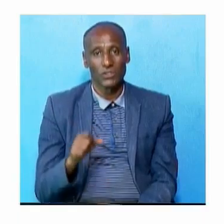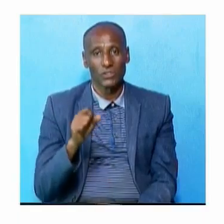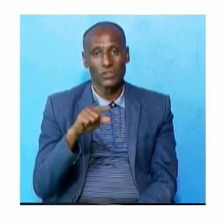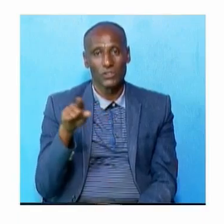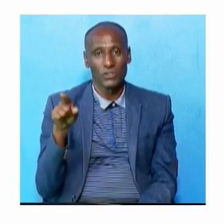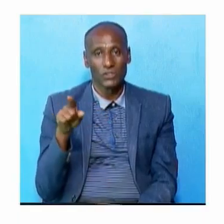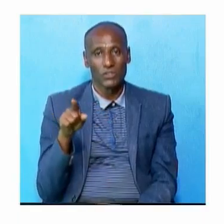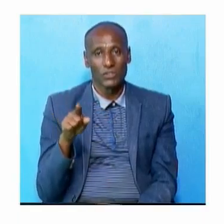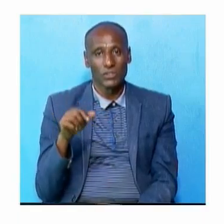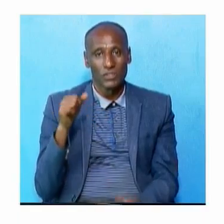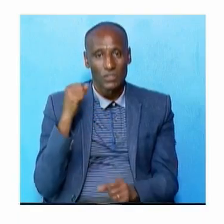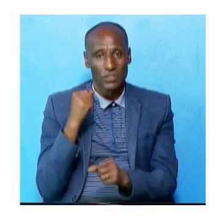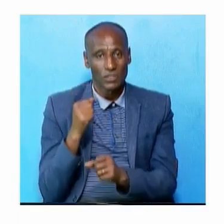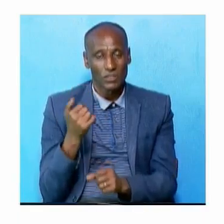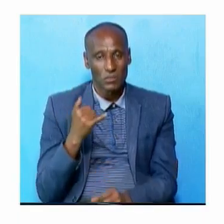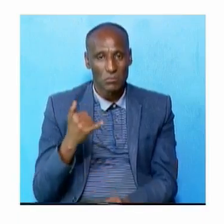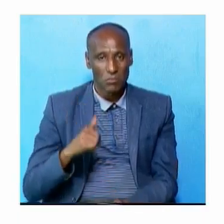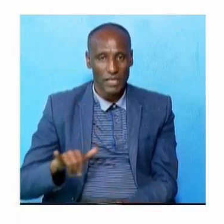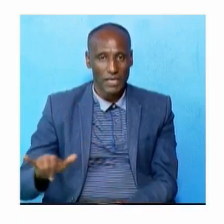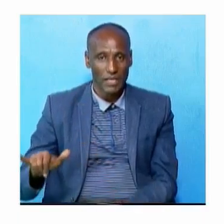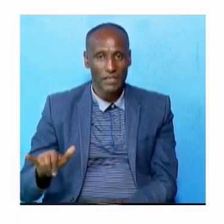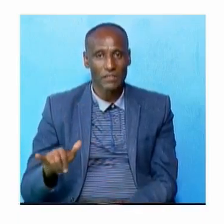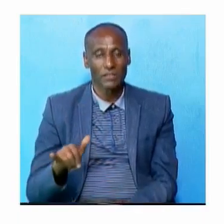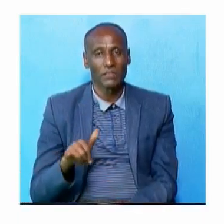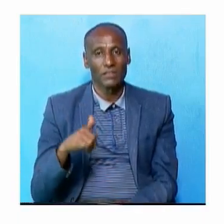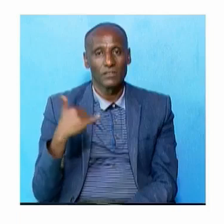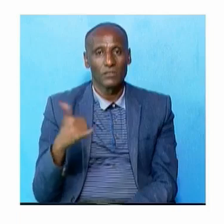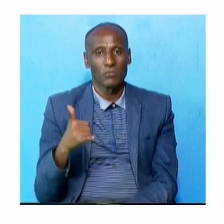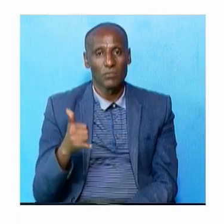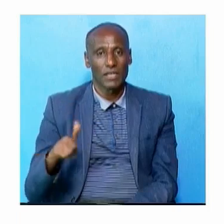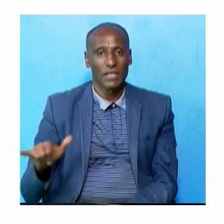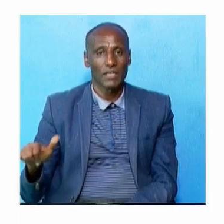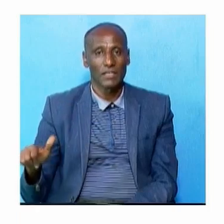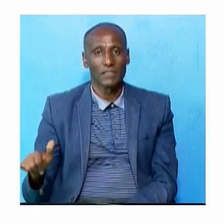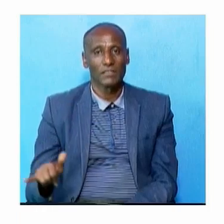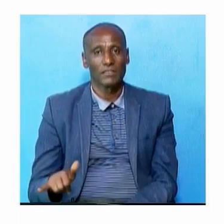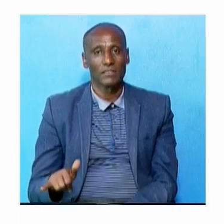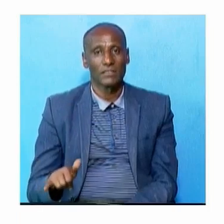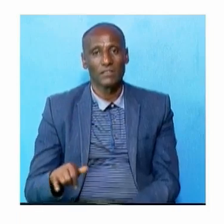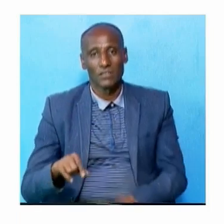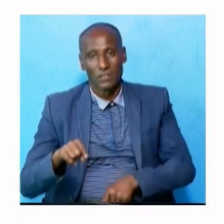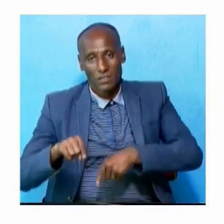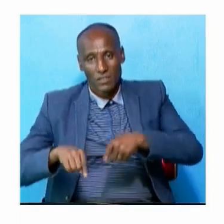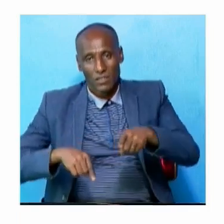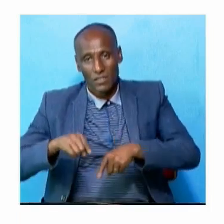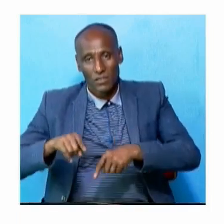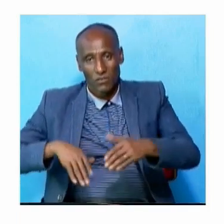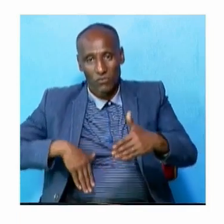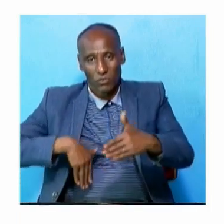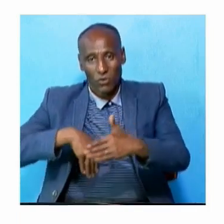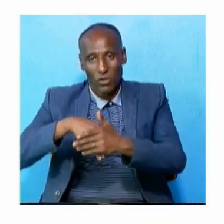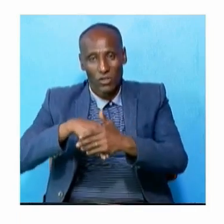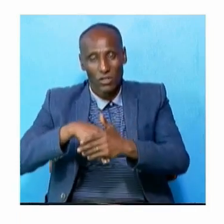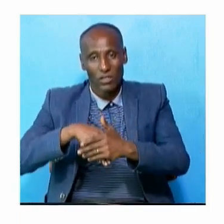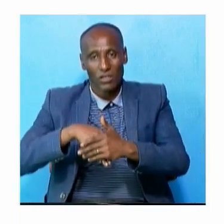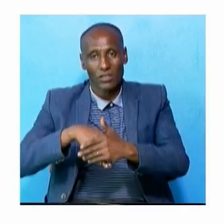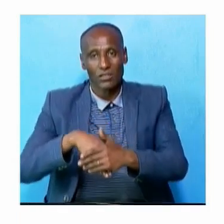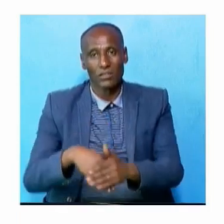Were you playing Were you playing